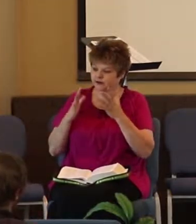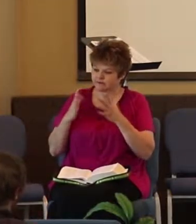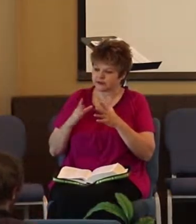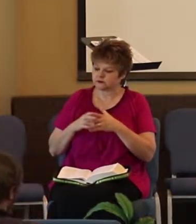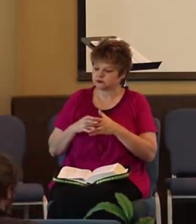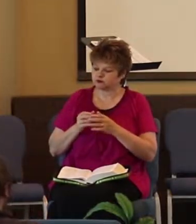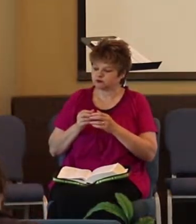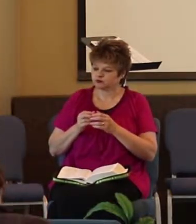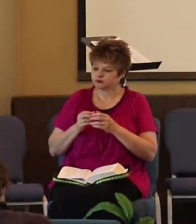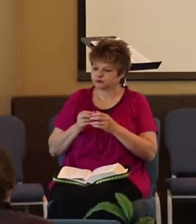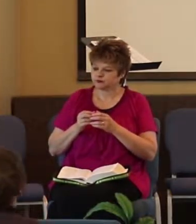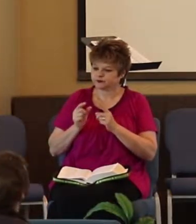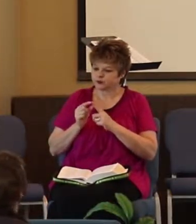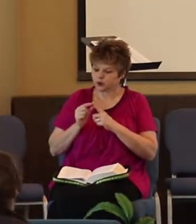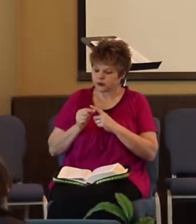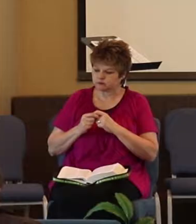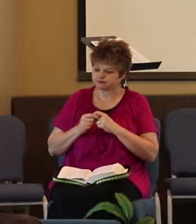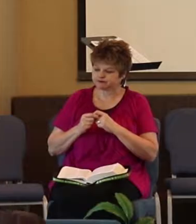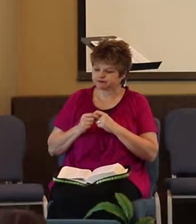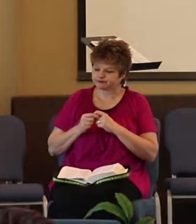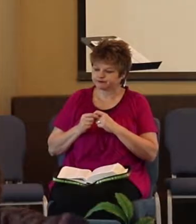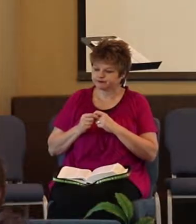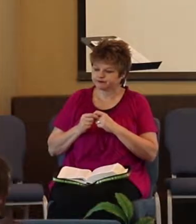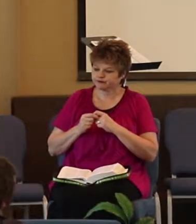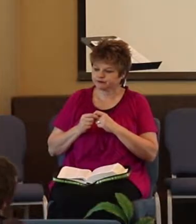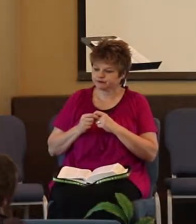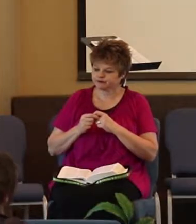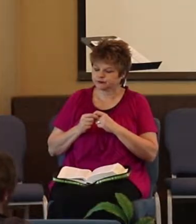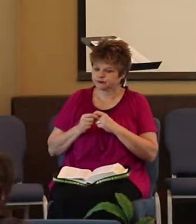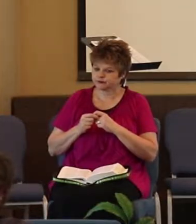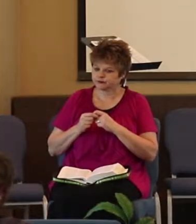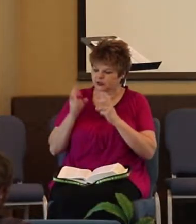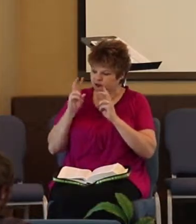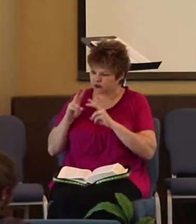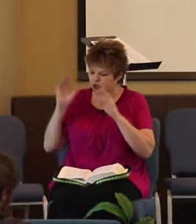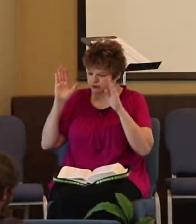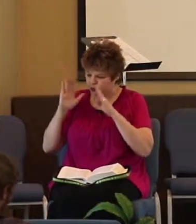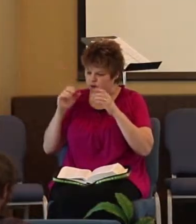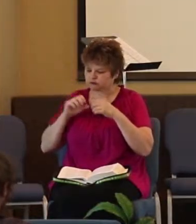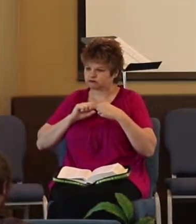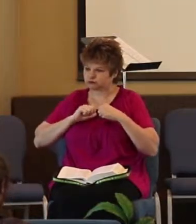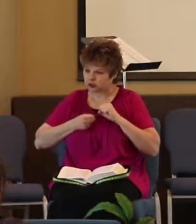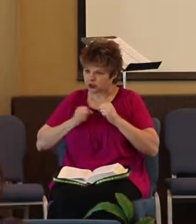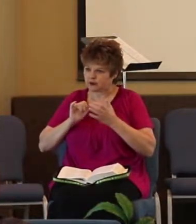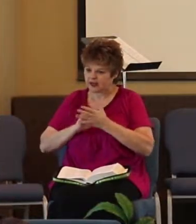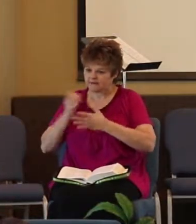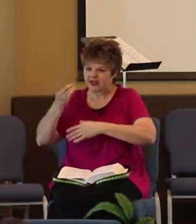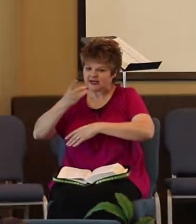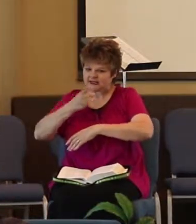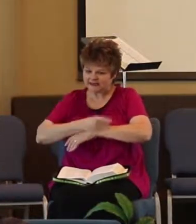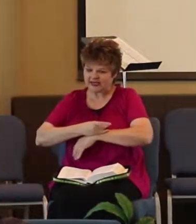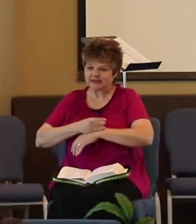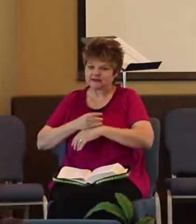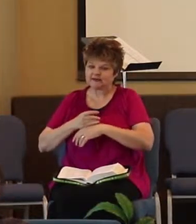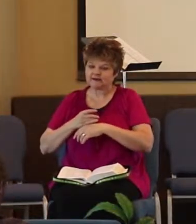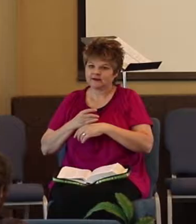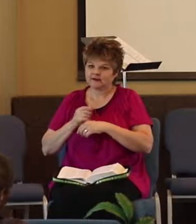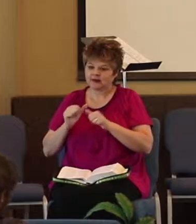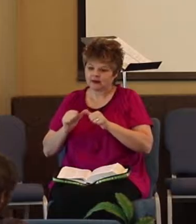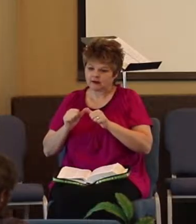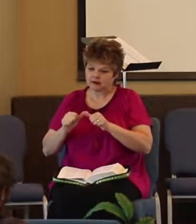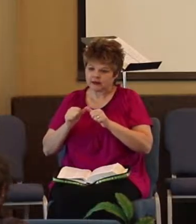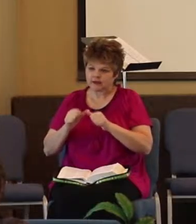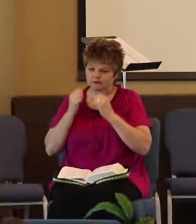verse. These words, to look at on trouble and sorrow so that my days have been spent